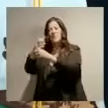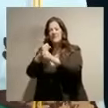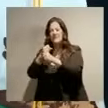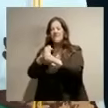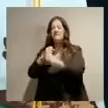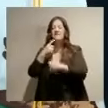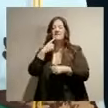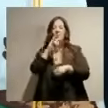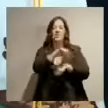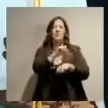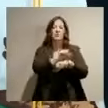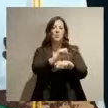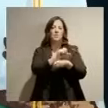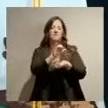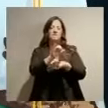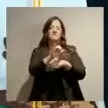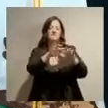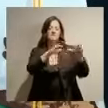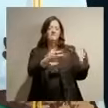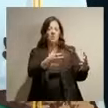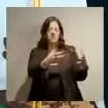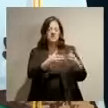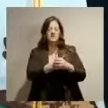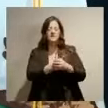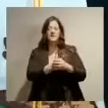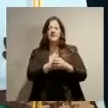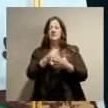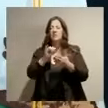for workforce needs, and so those